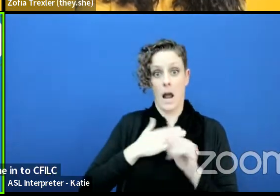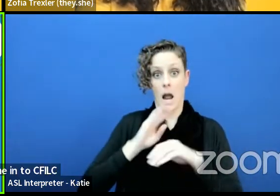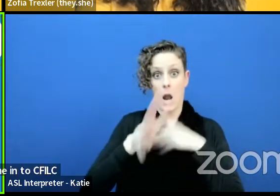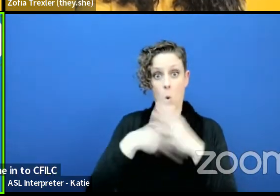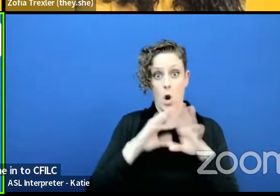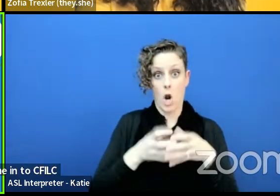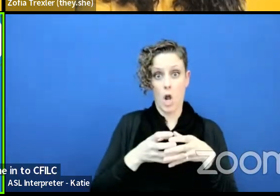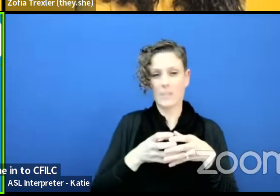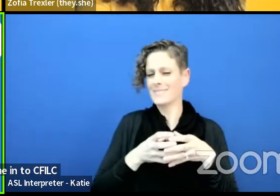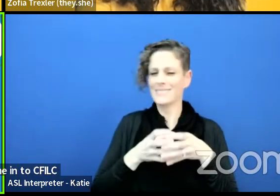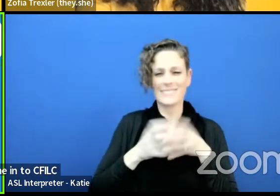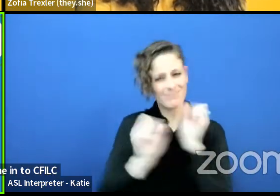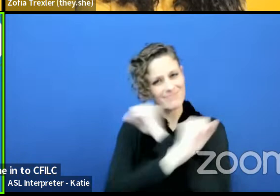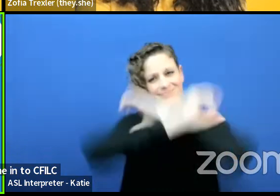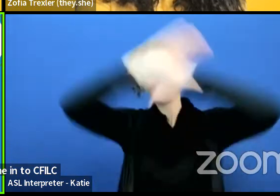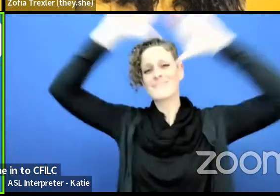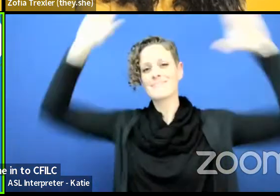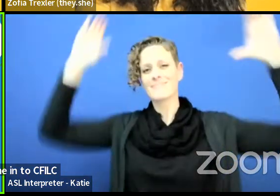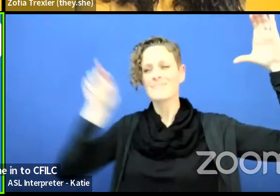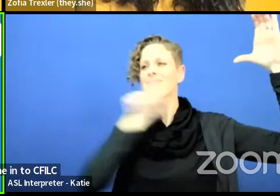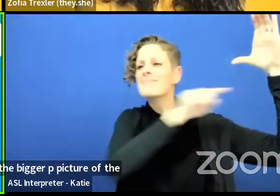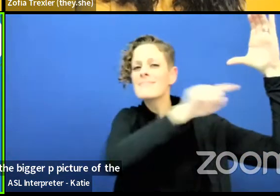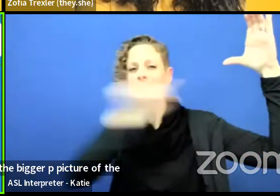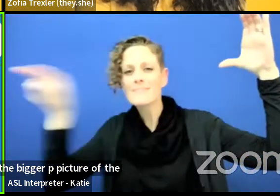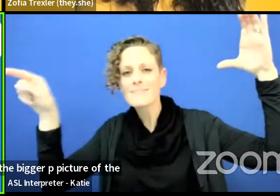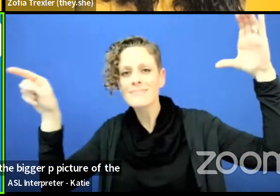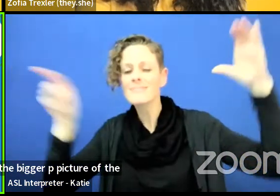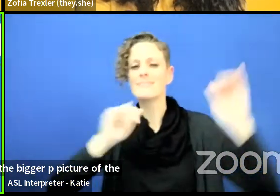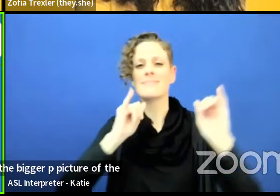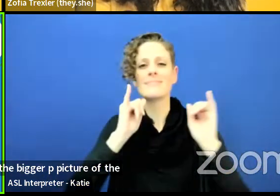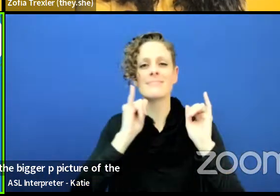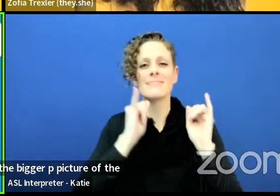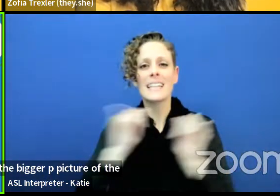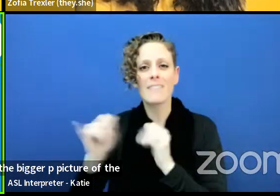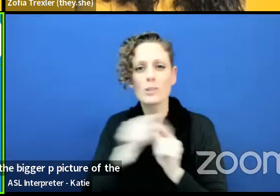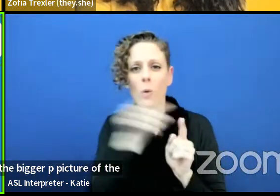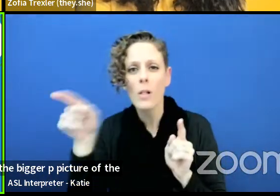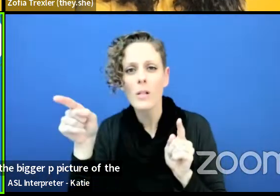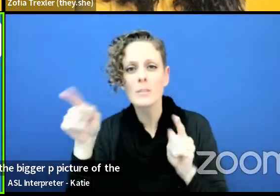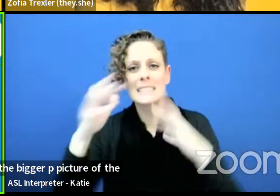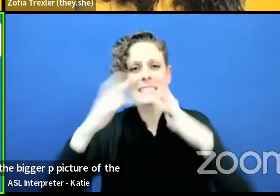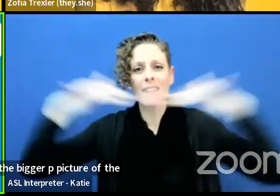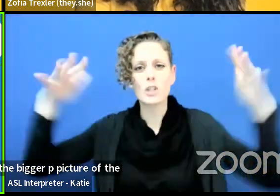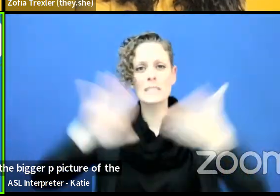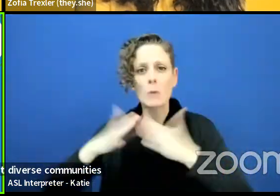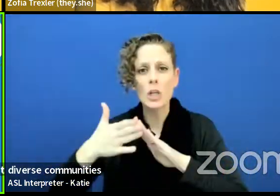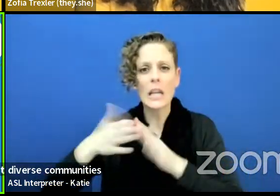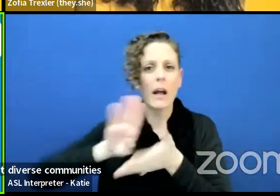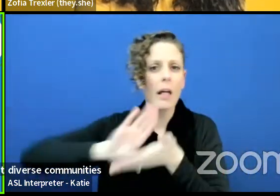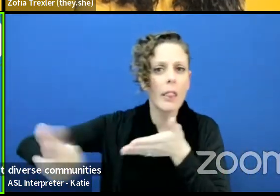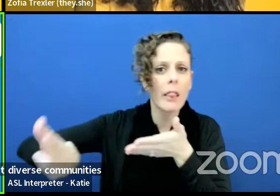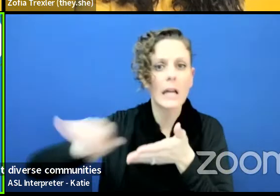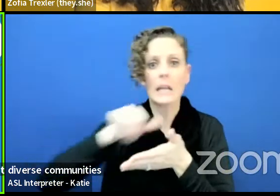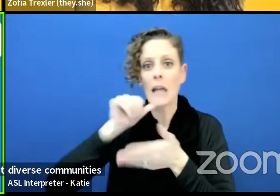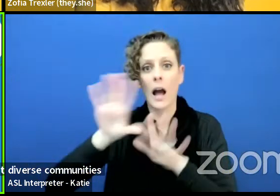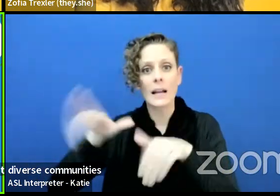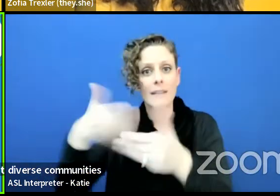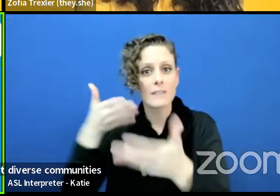the individuals, of the diverse communities that are not being served, that are